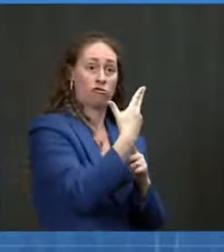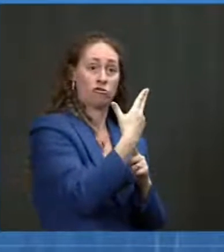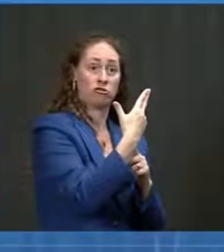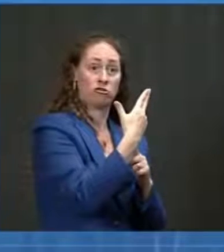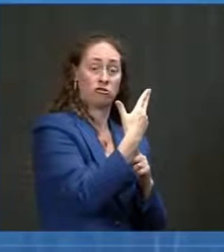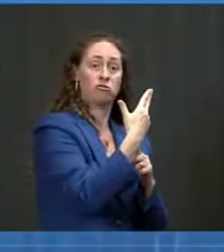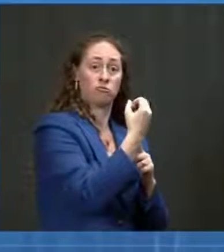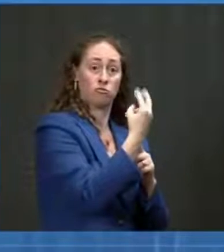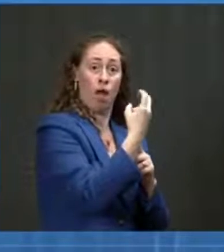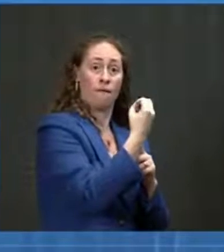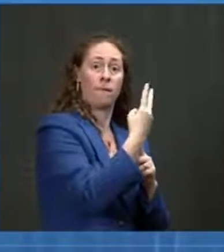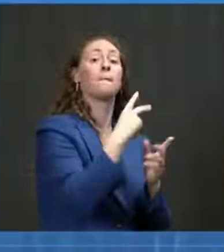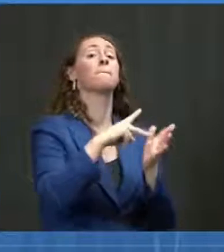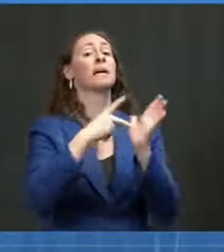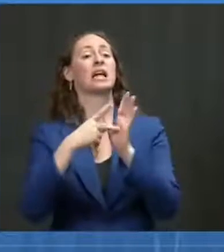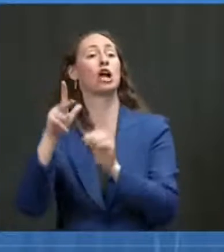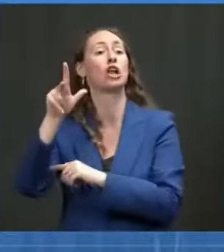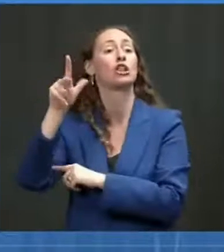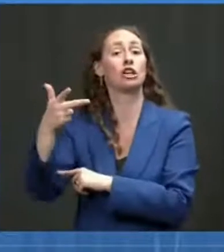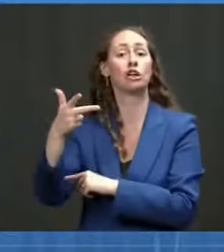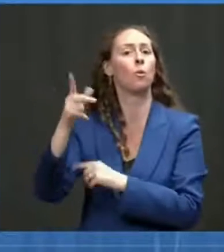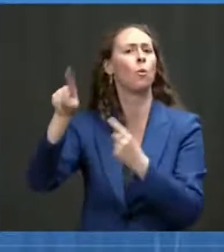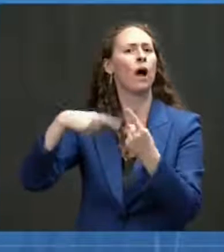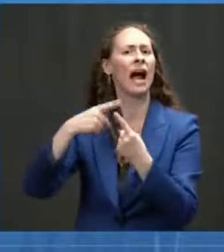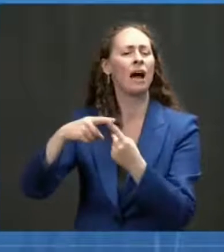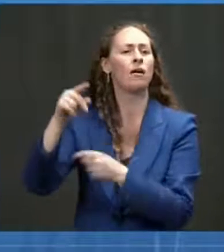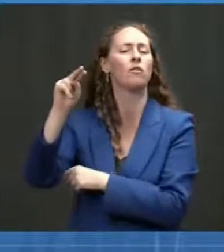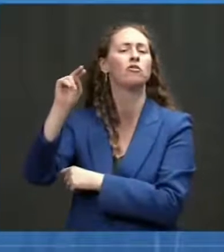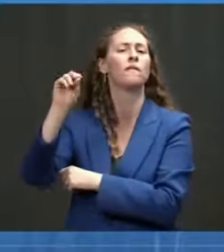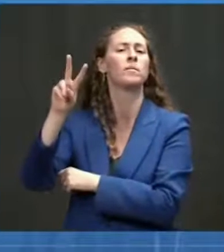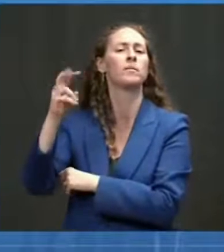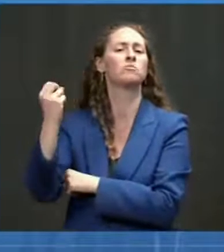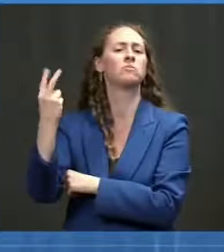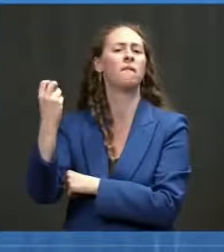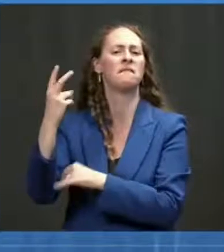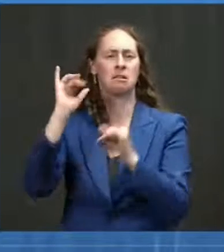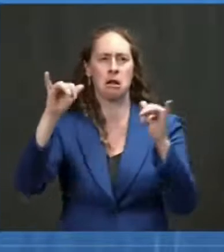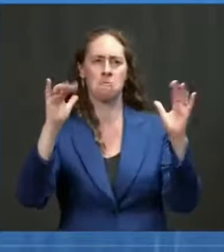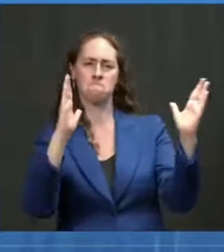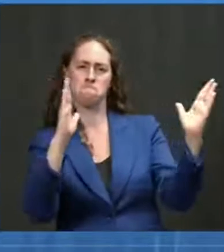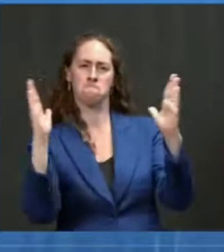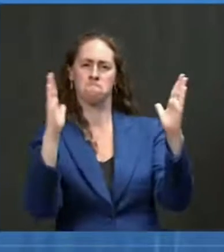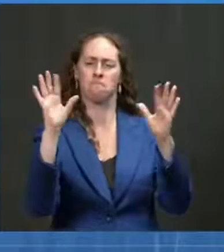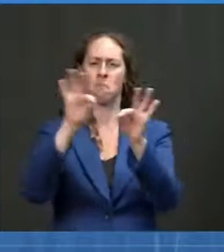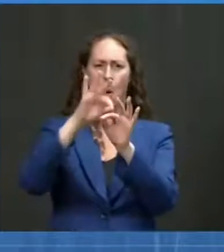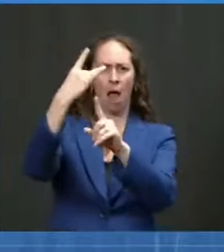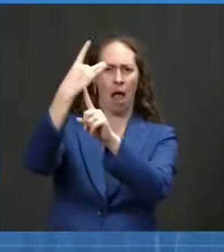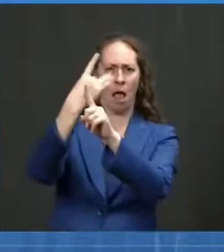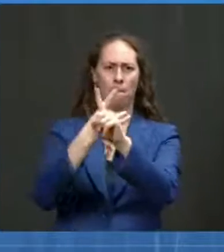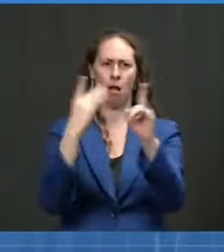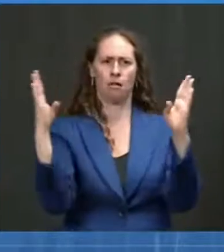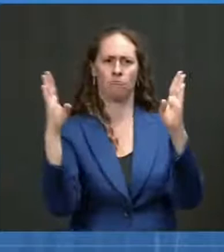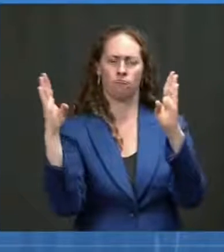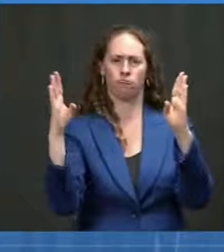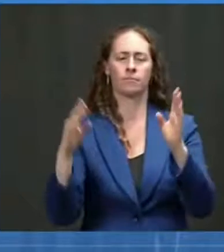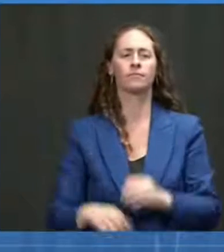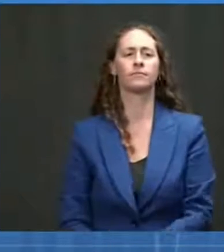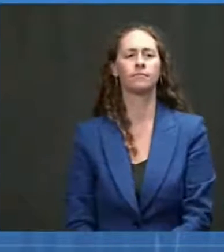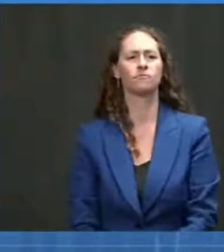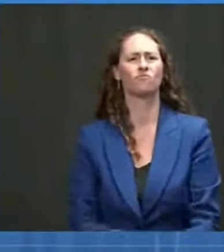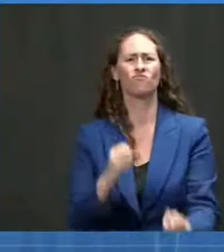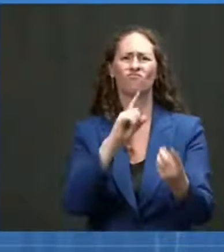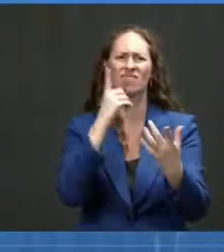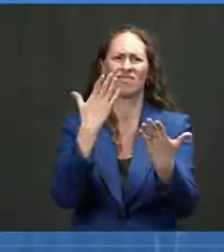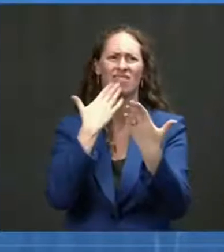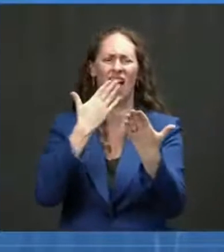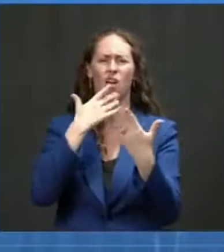booster starting on November 12th, and so on. Thanks to the aggressive actions we have taken to